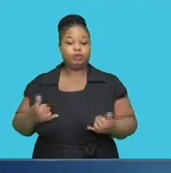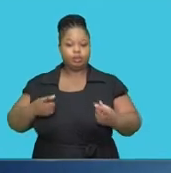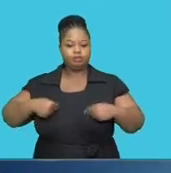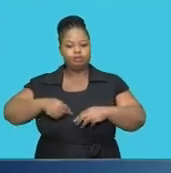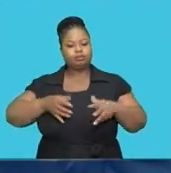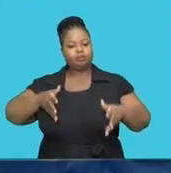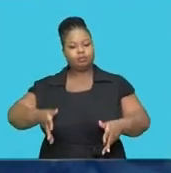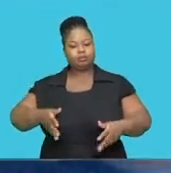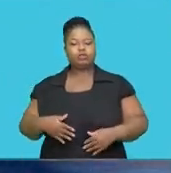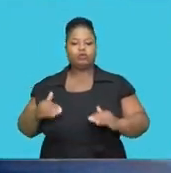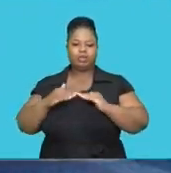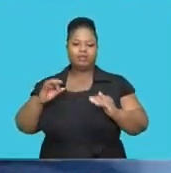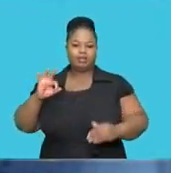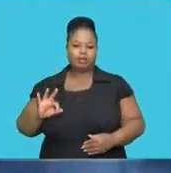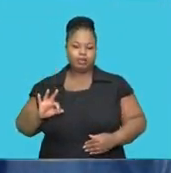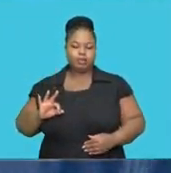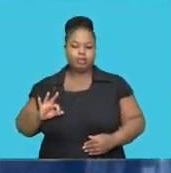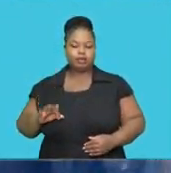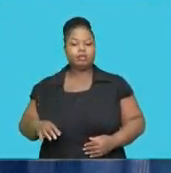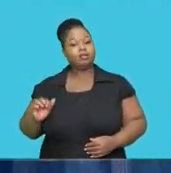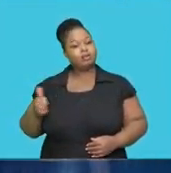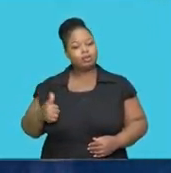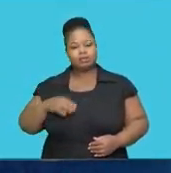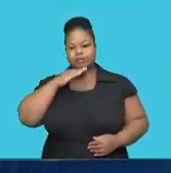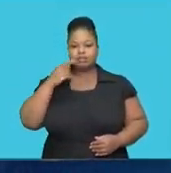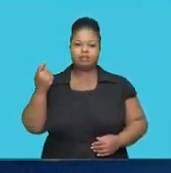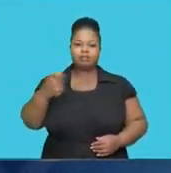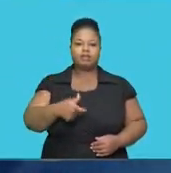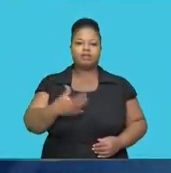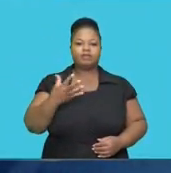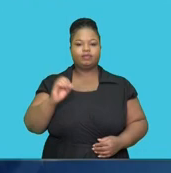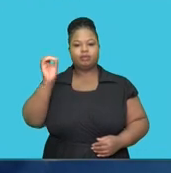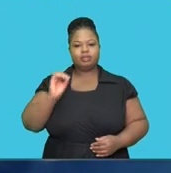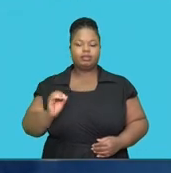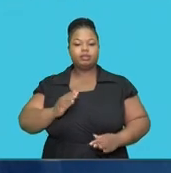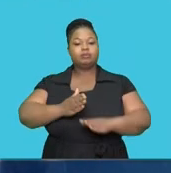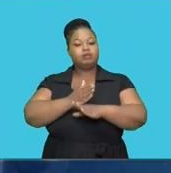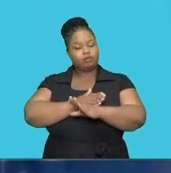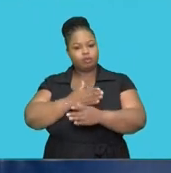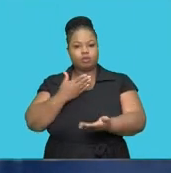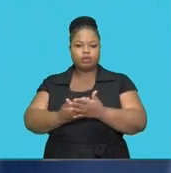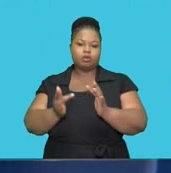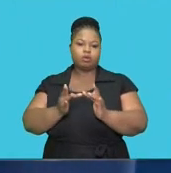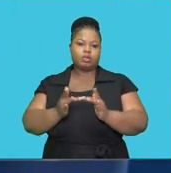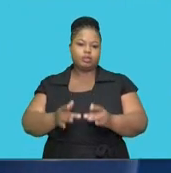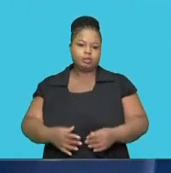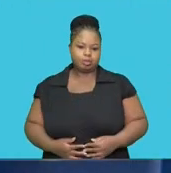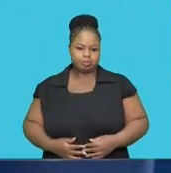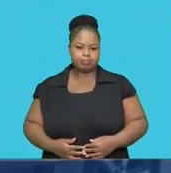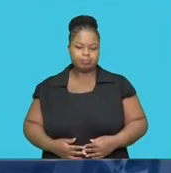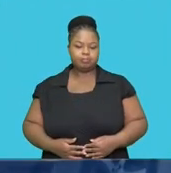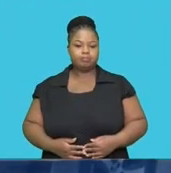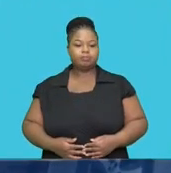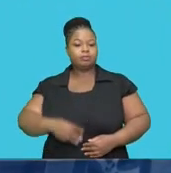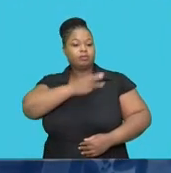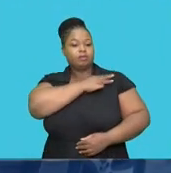to apply level 3. Then they will have to pay 50% before we reconnect. The general manager